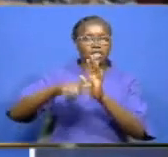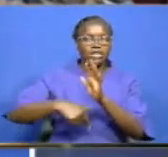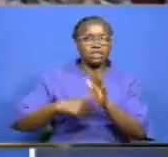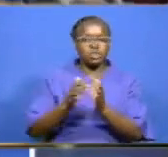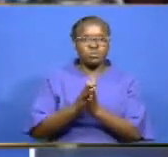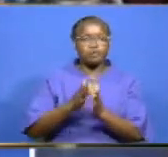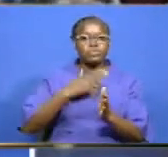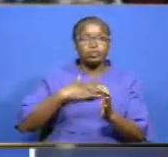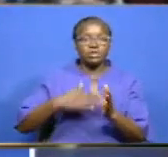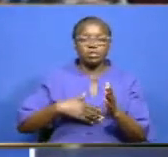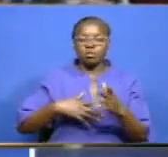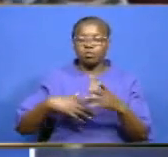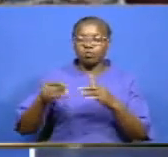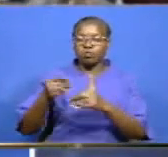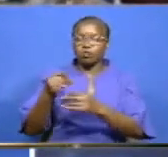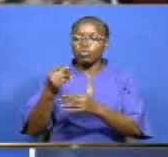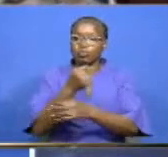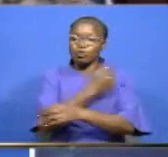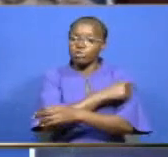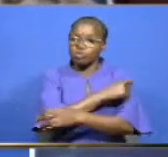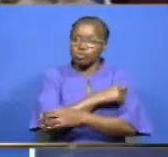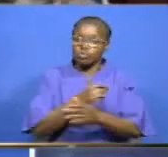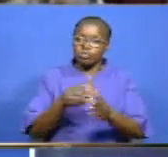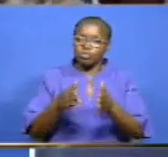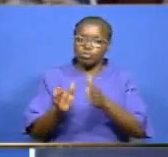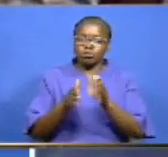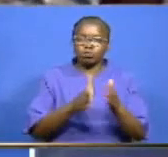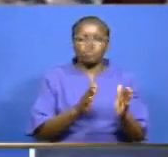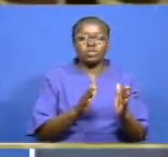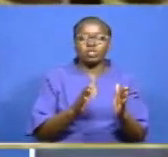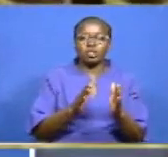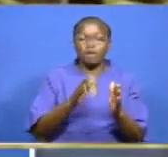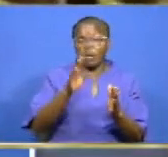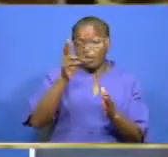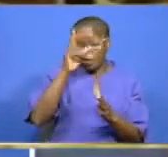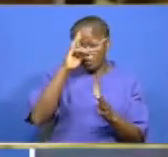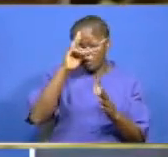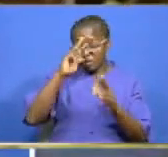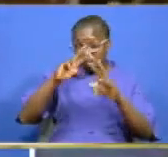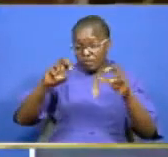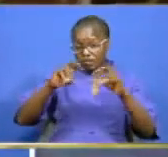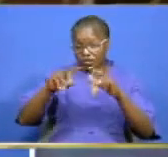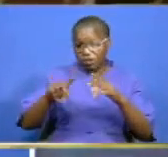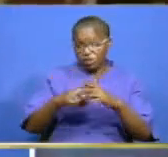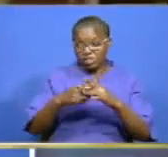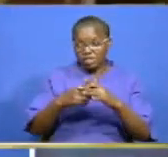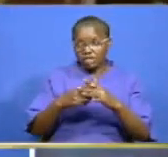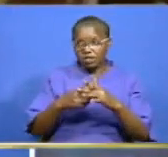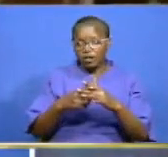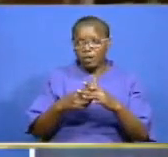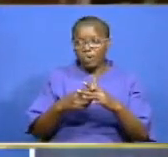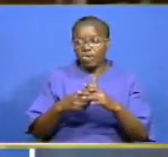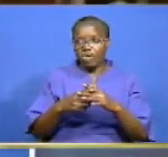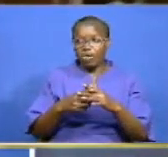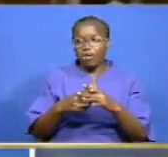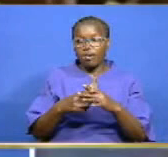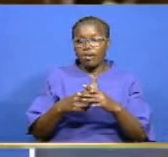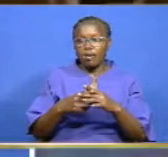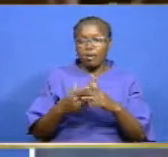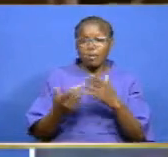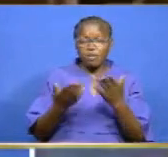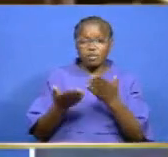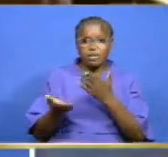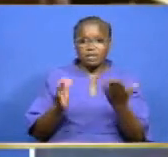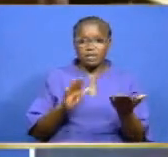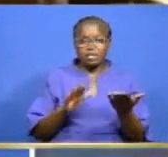bodies were taken to Baringo Referral Hospital in Kabarnet as police launch investigations into the matter. It is suspected that their deaths